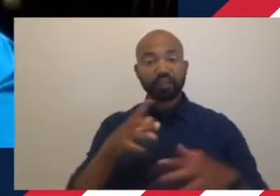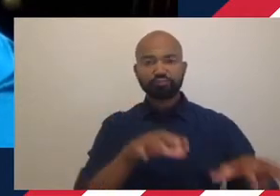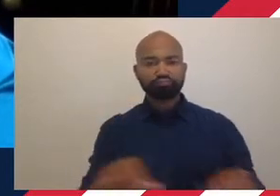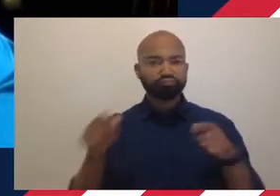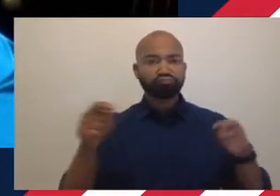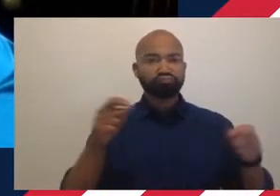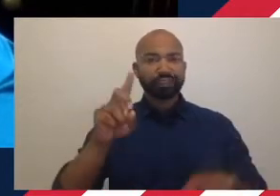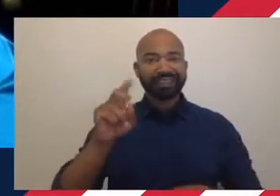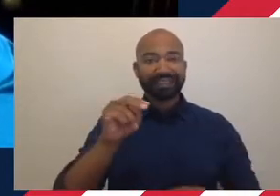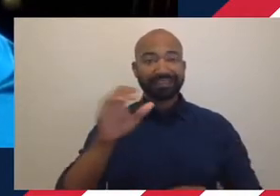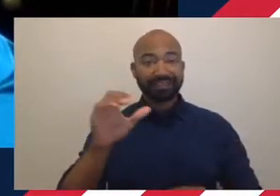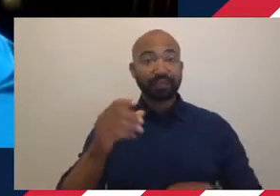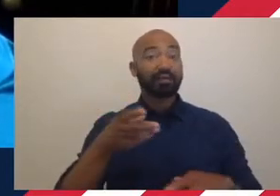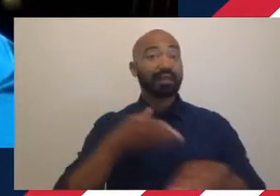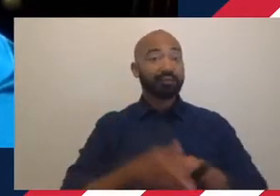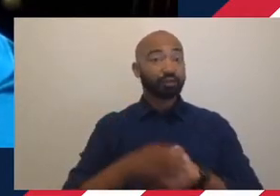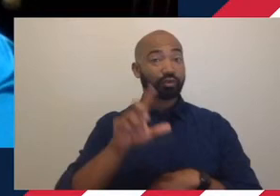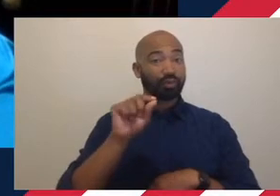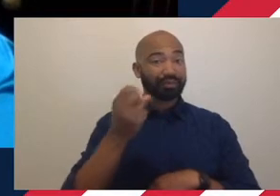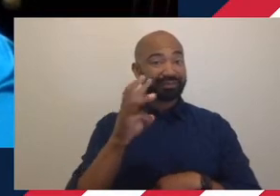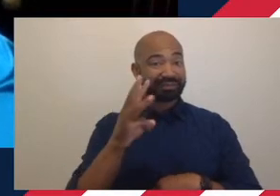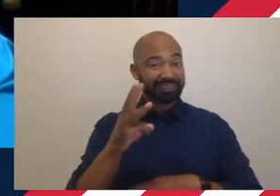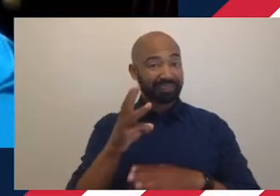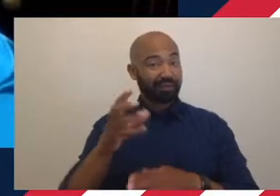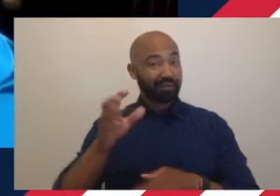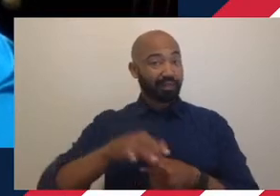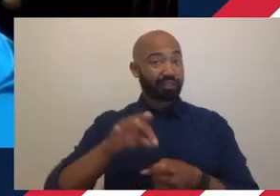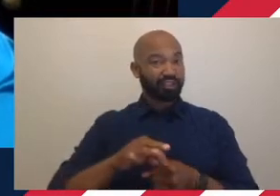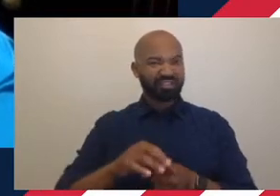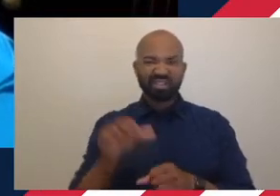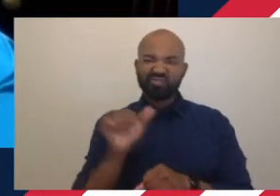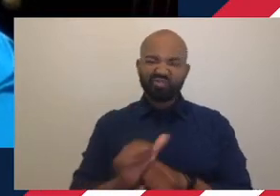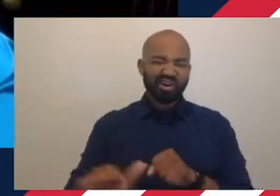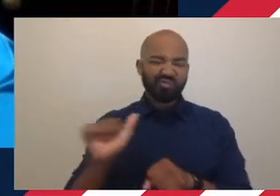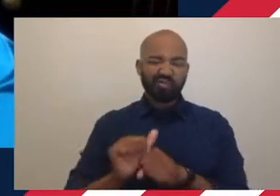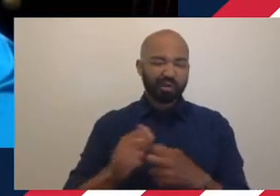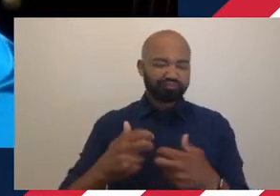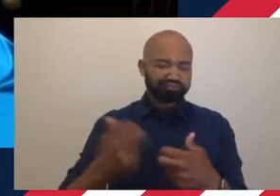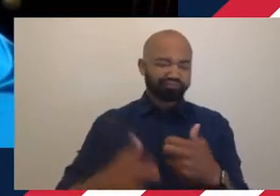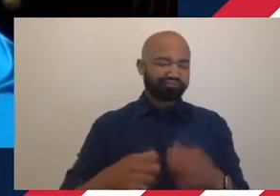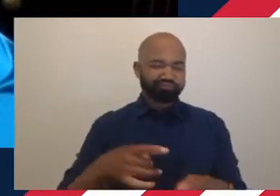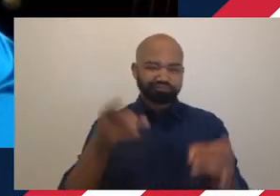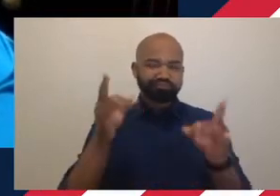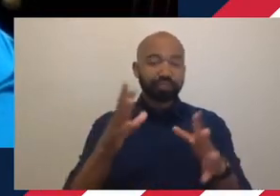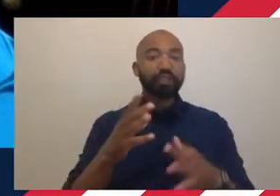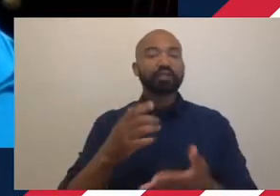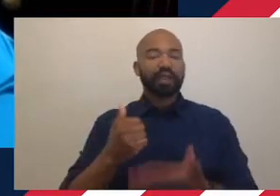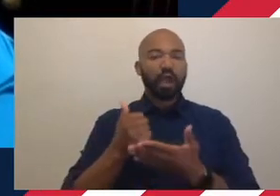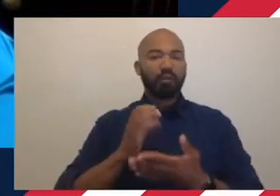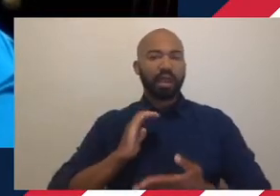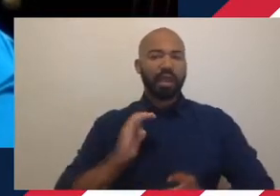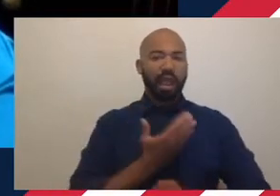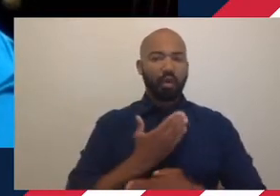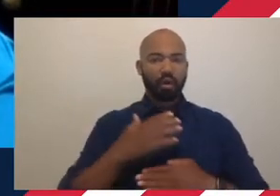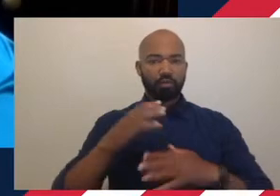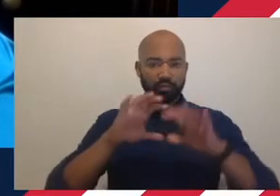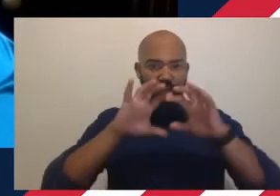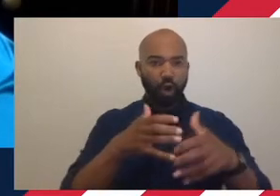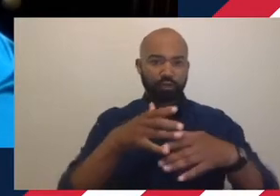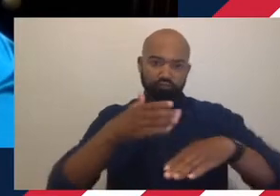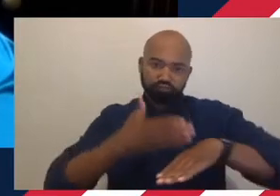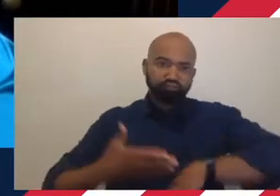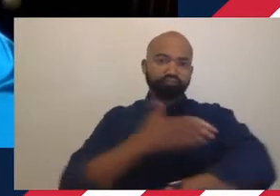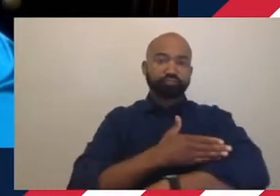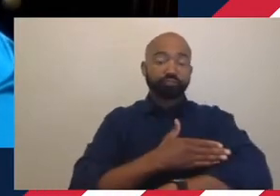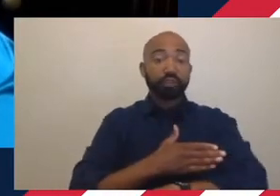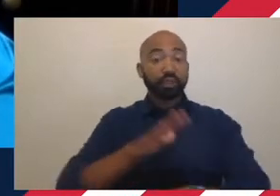the 2016 election and has worked tirelessly to rebuild our party. Under his leadership, the